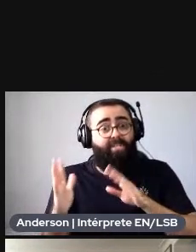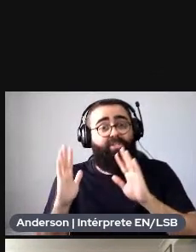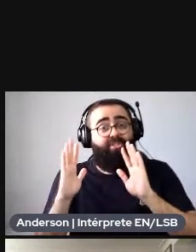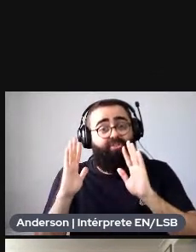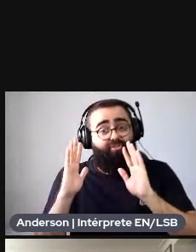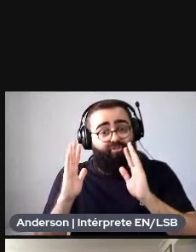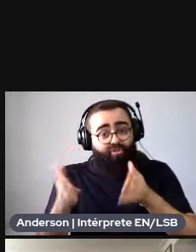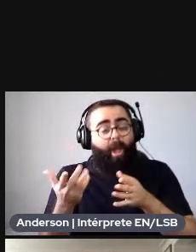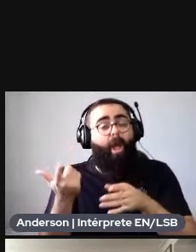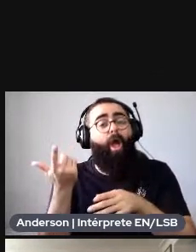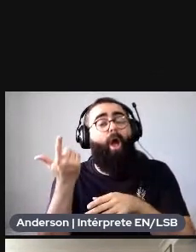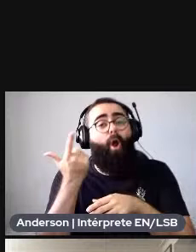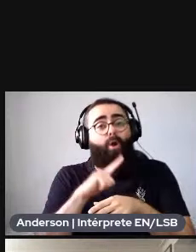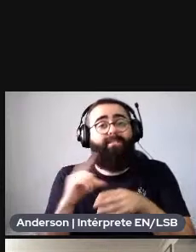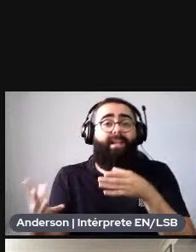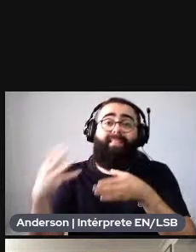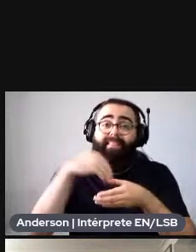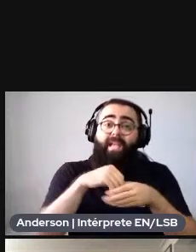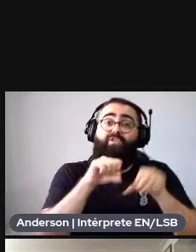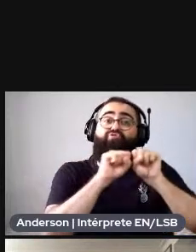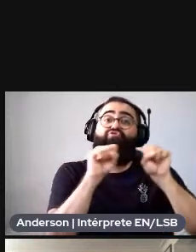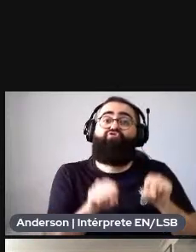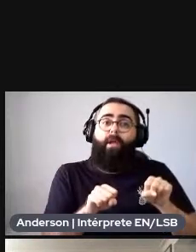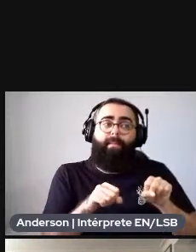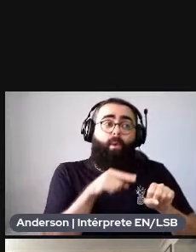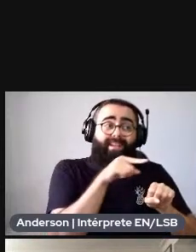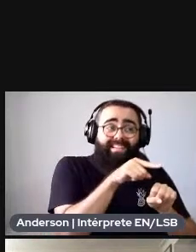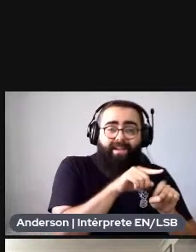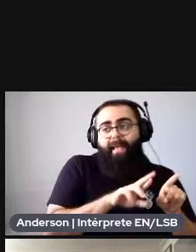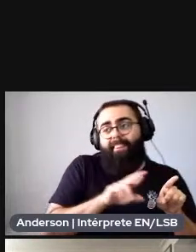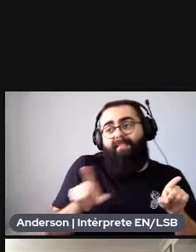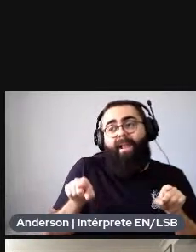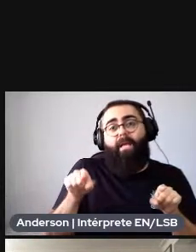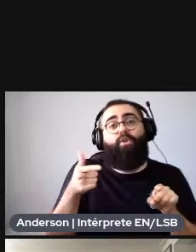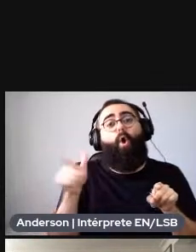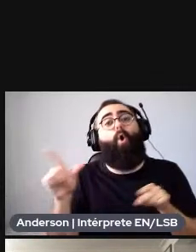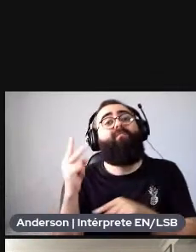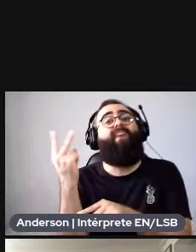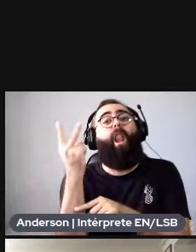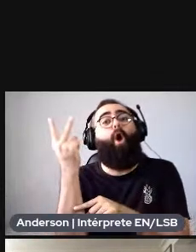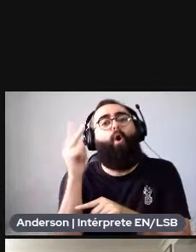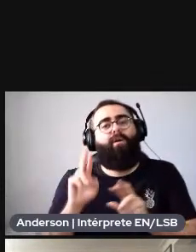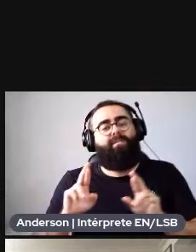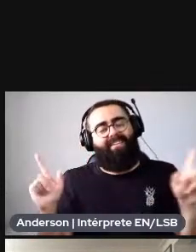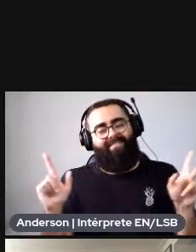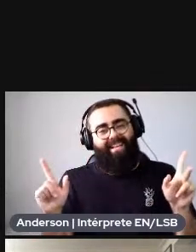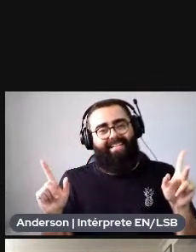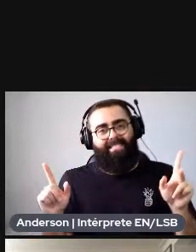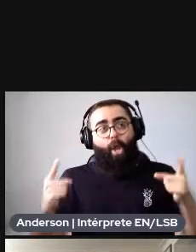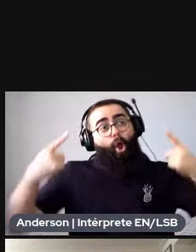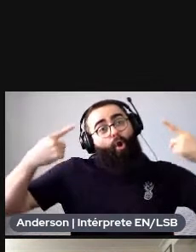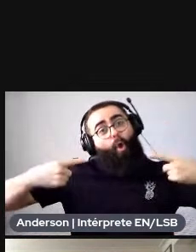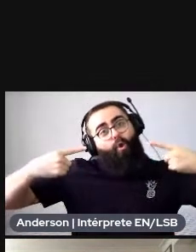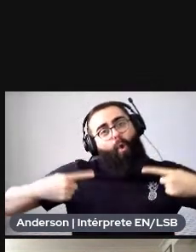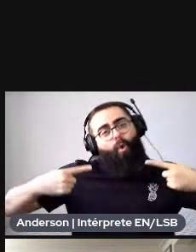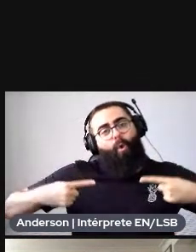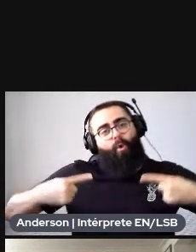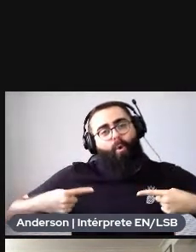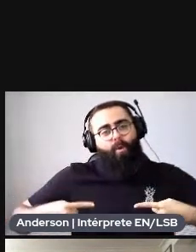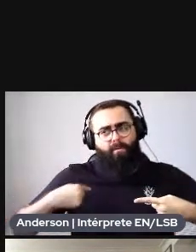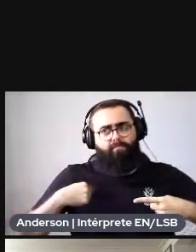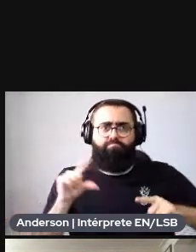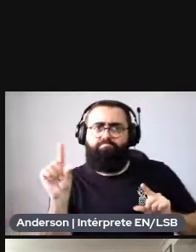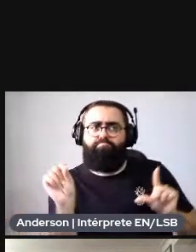systemic contrasts. E as instances of systemic contrasts means que elas